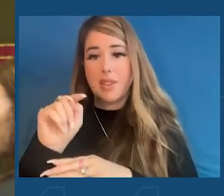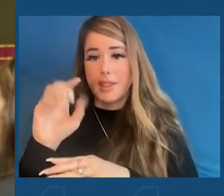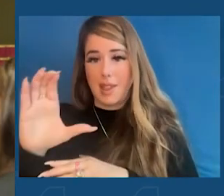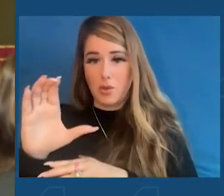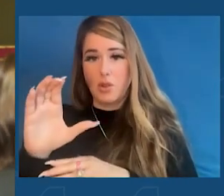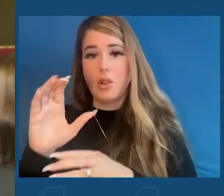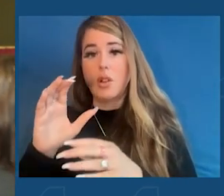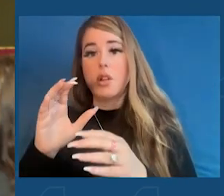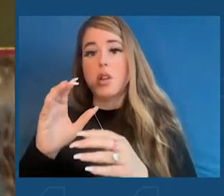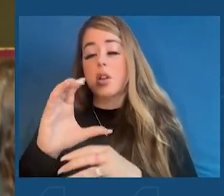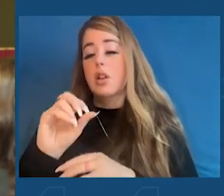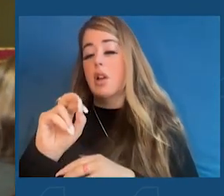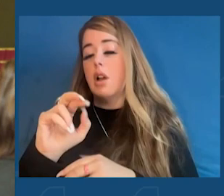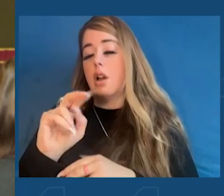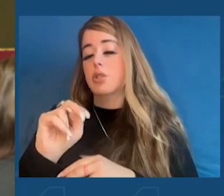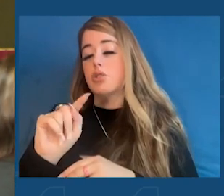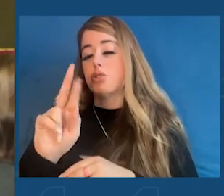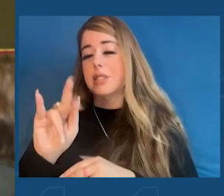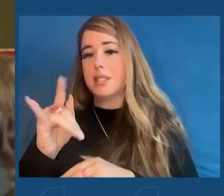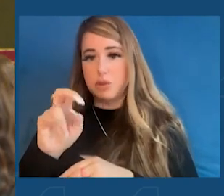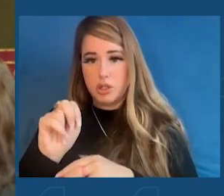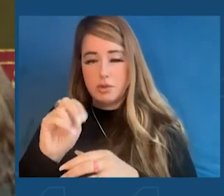signing.